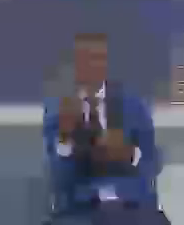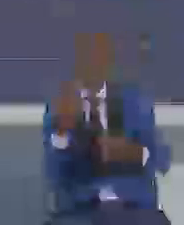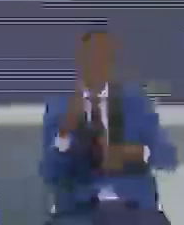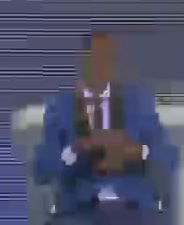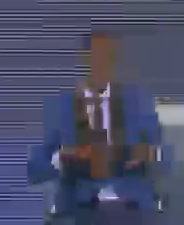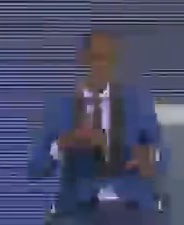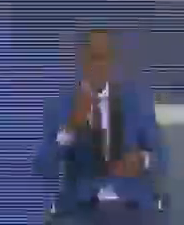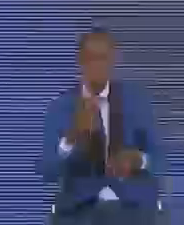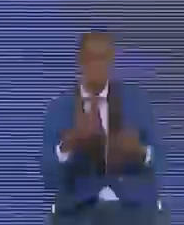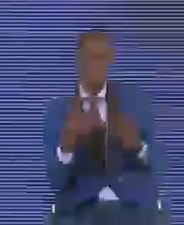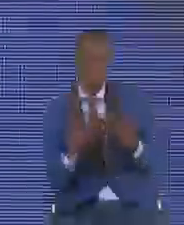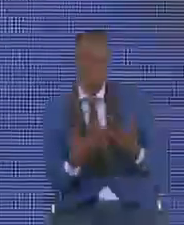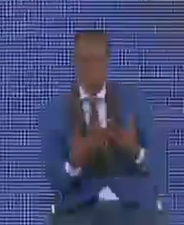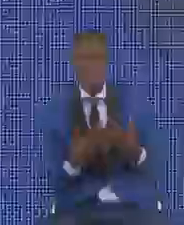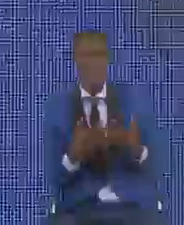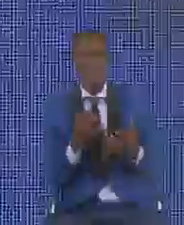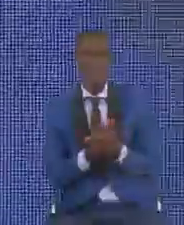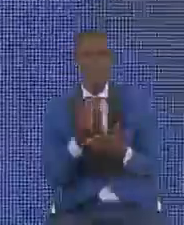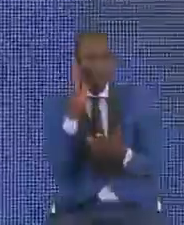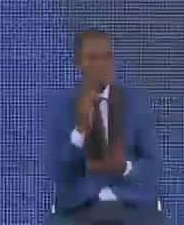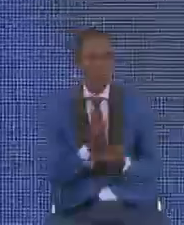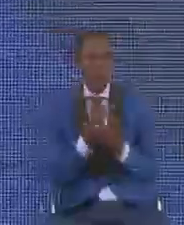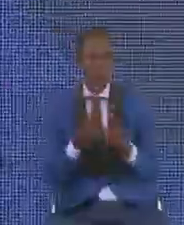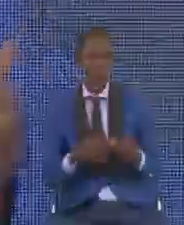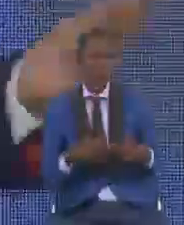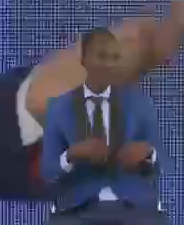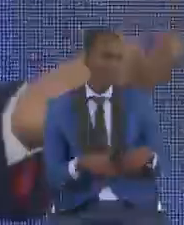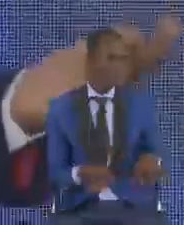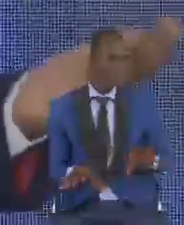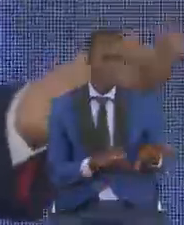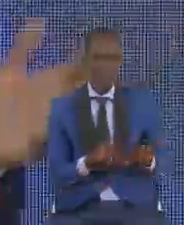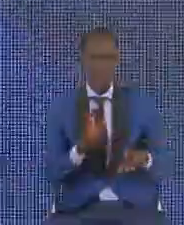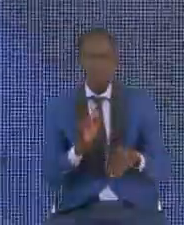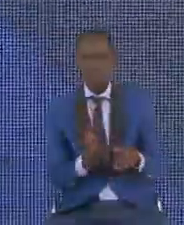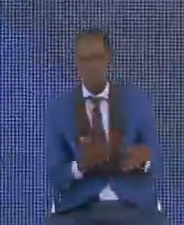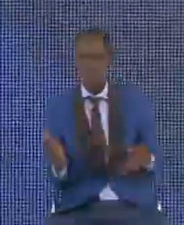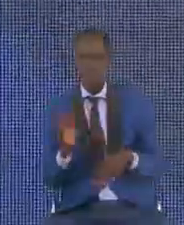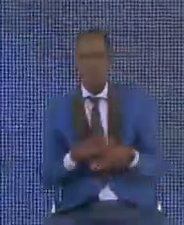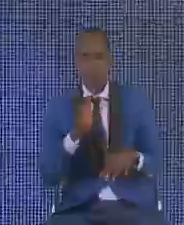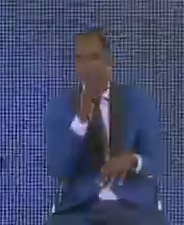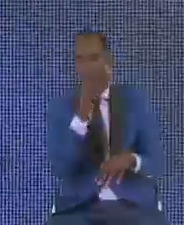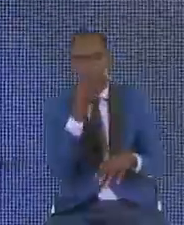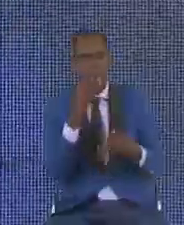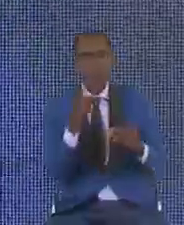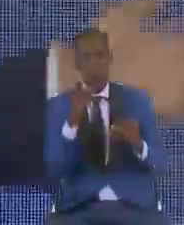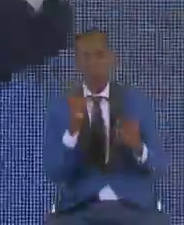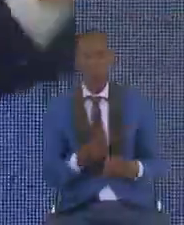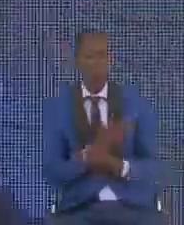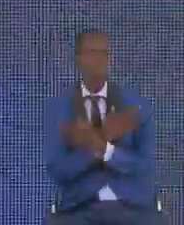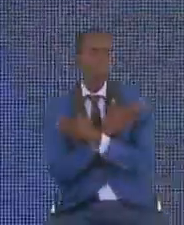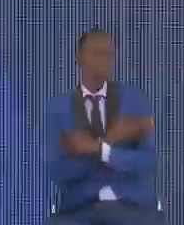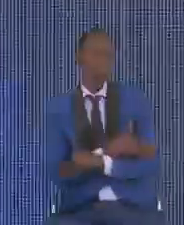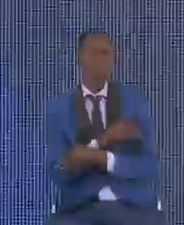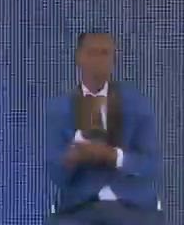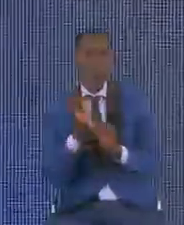that machinery, you can, you know, cultivate the land, you can plant, you can do everything, and you can lay the cutlass and the